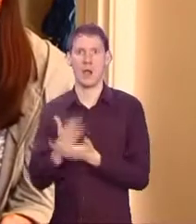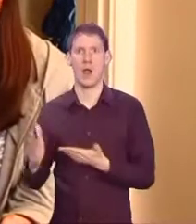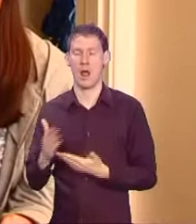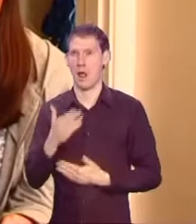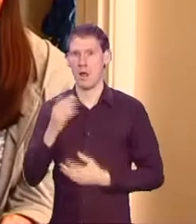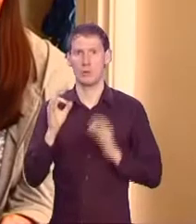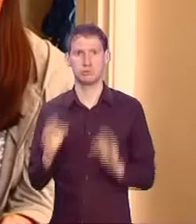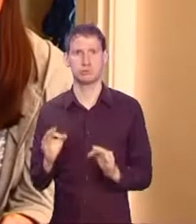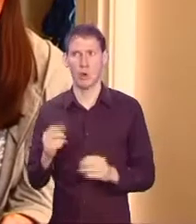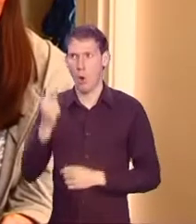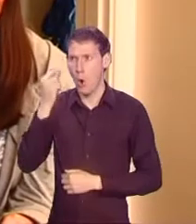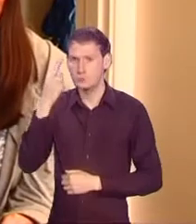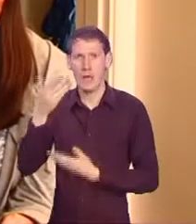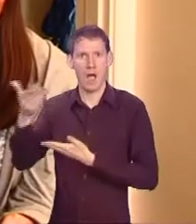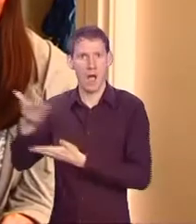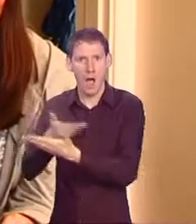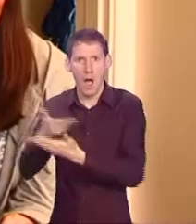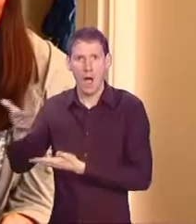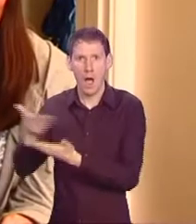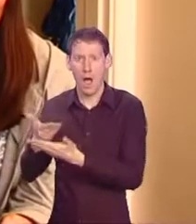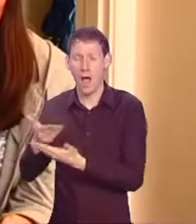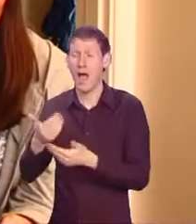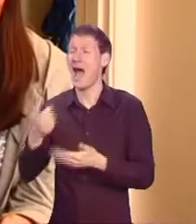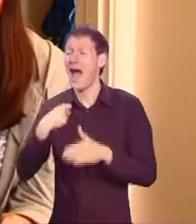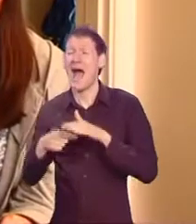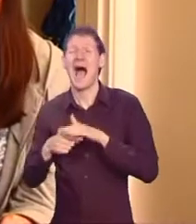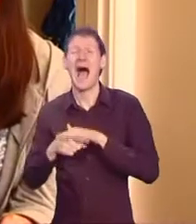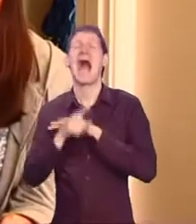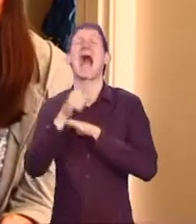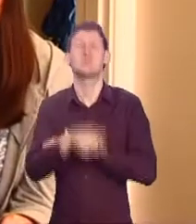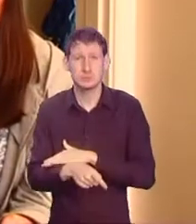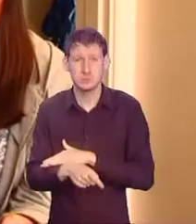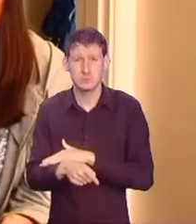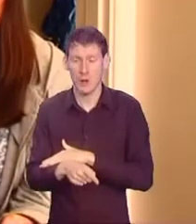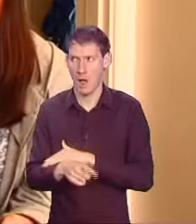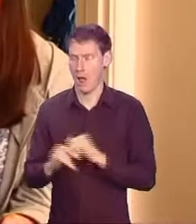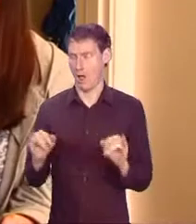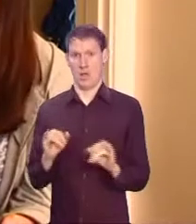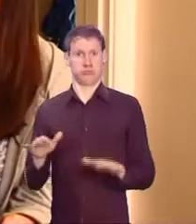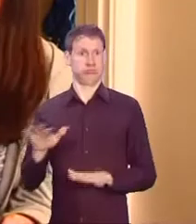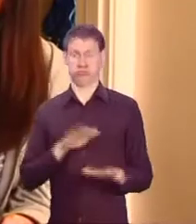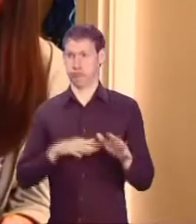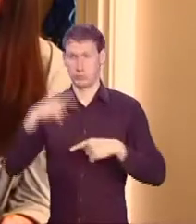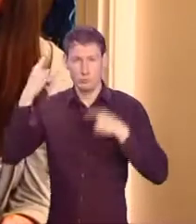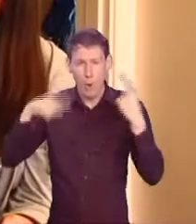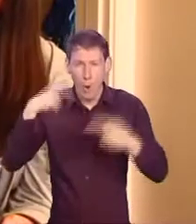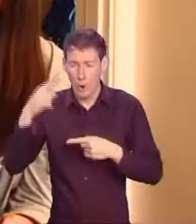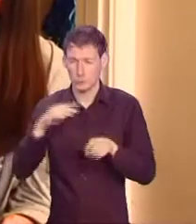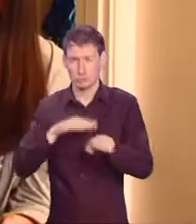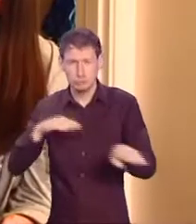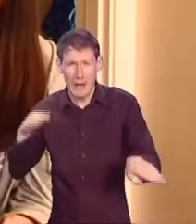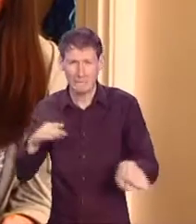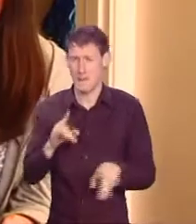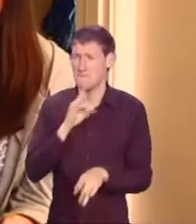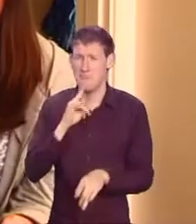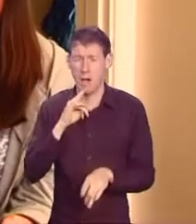could understand her as clear as a bell. But when I got out, oh, you don't know what it's